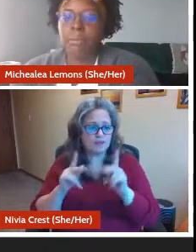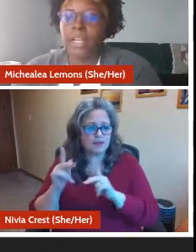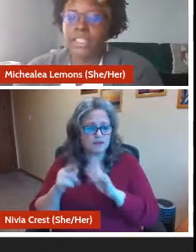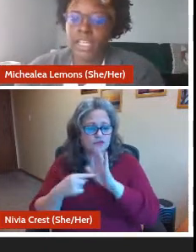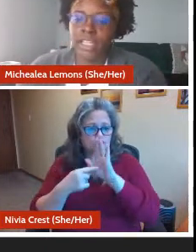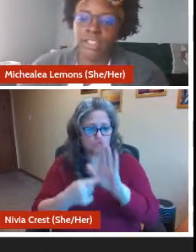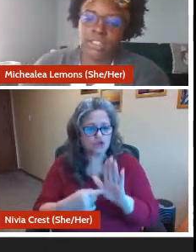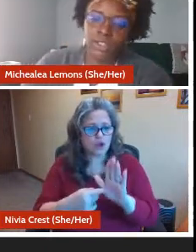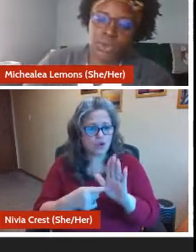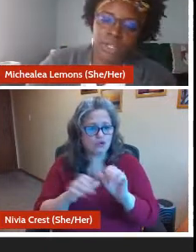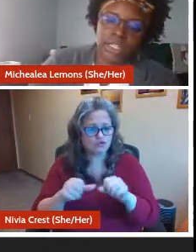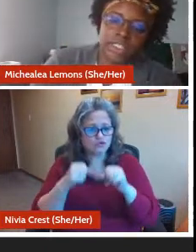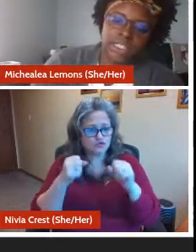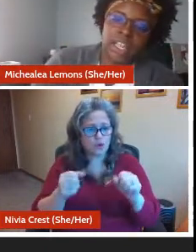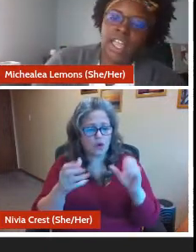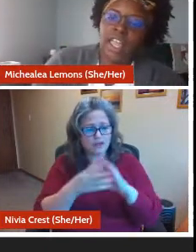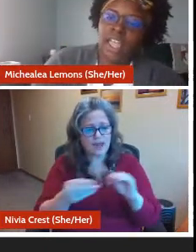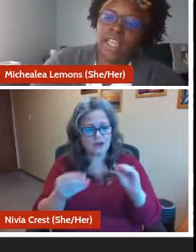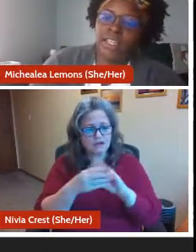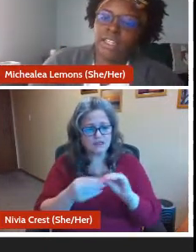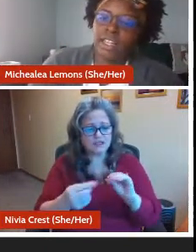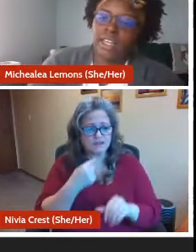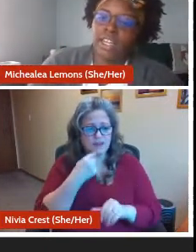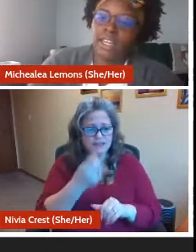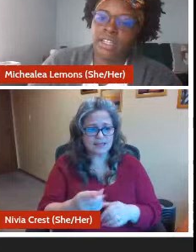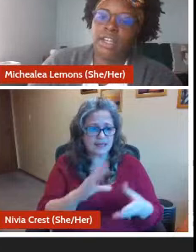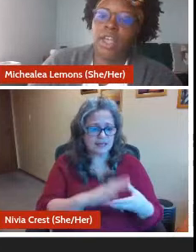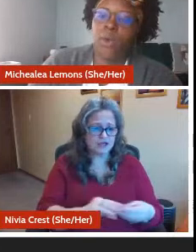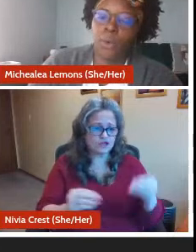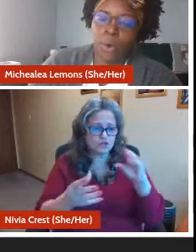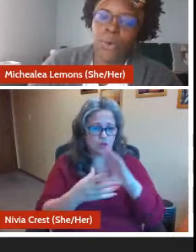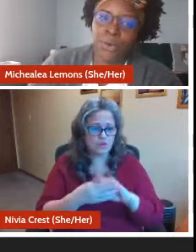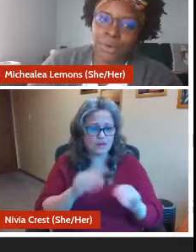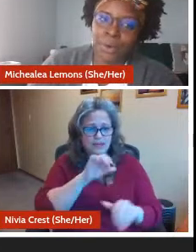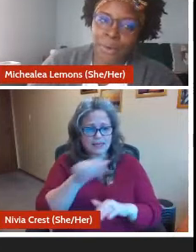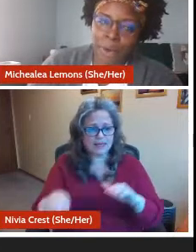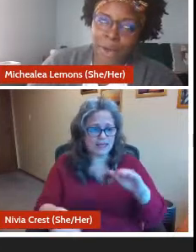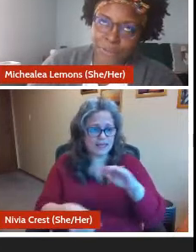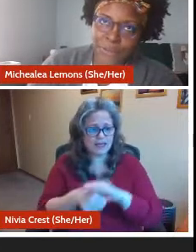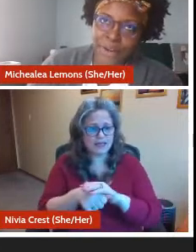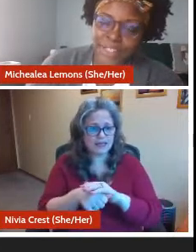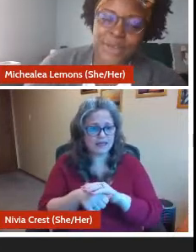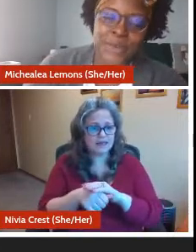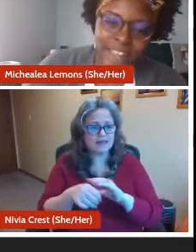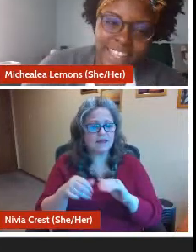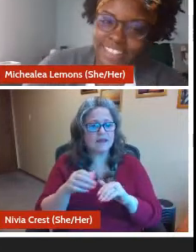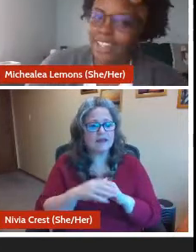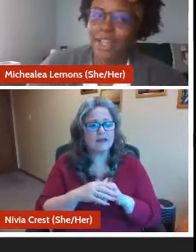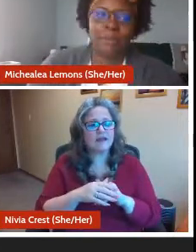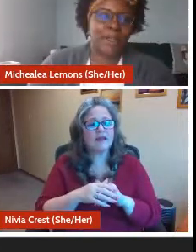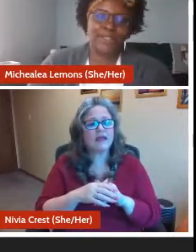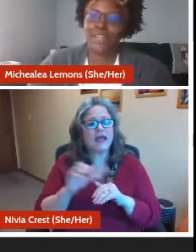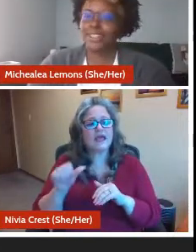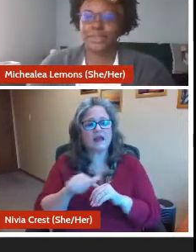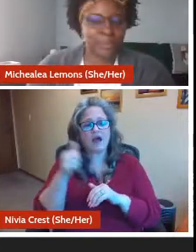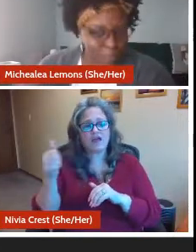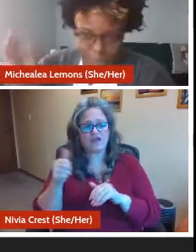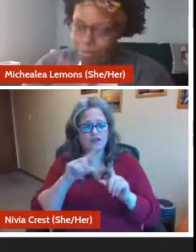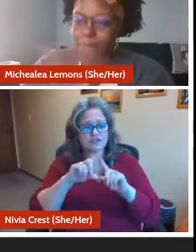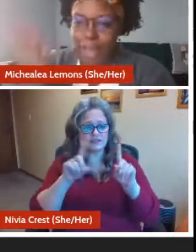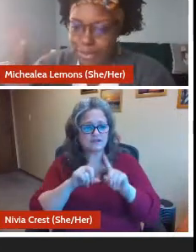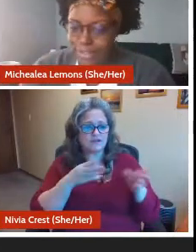narratives by telling the stories and in hidden or overt ways. I